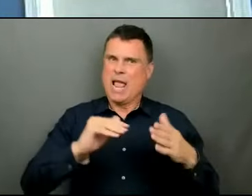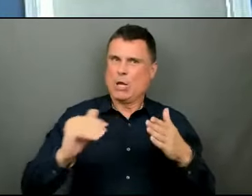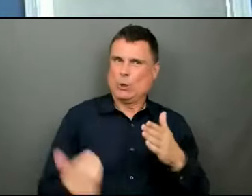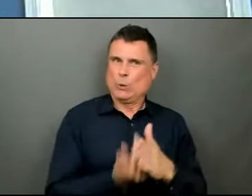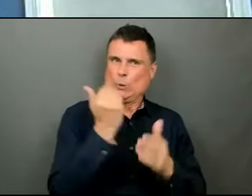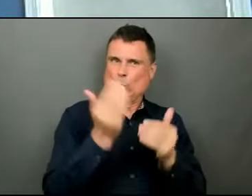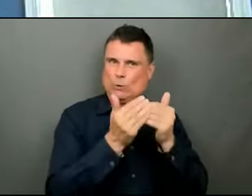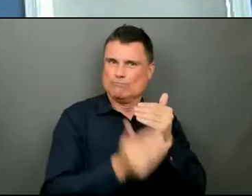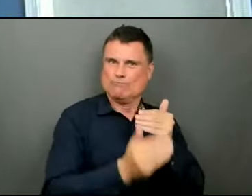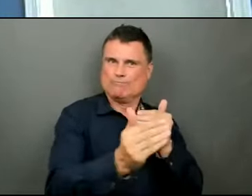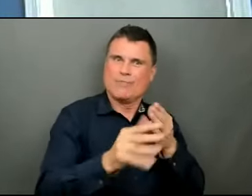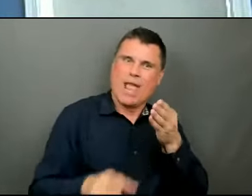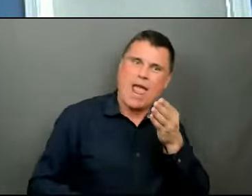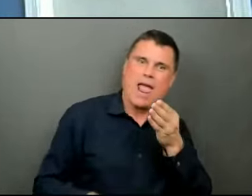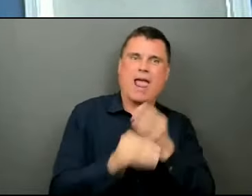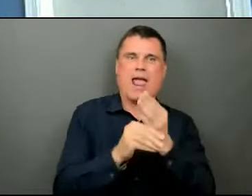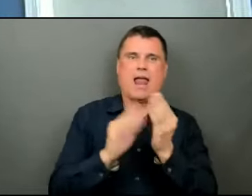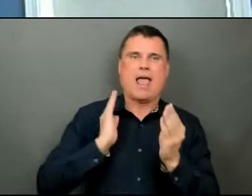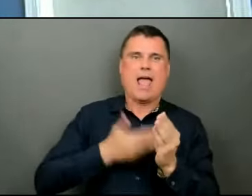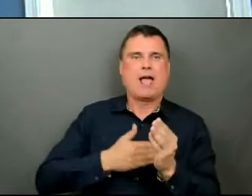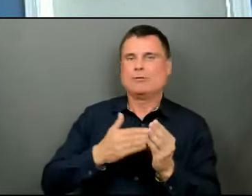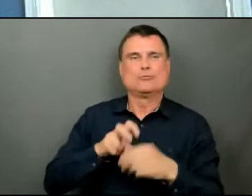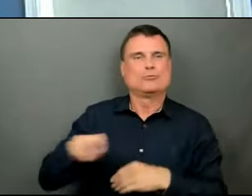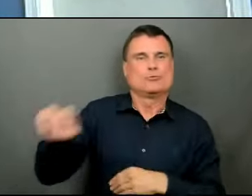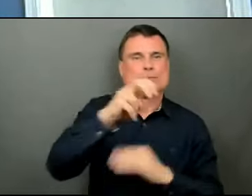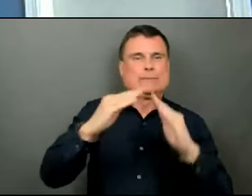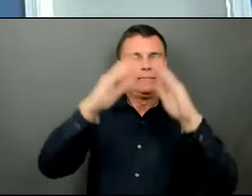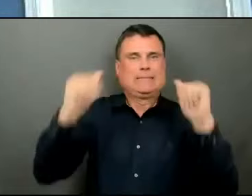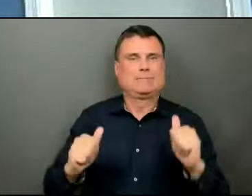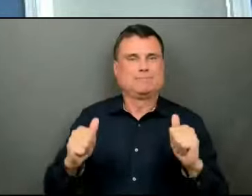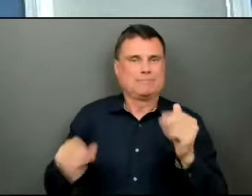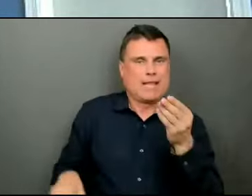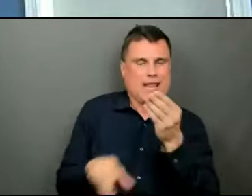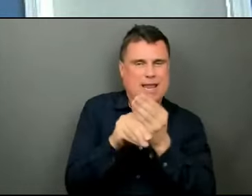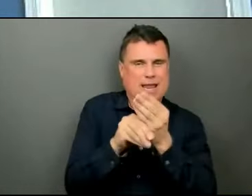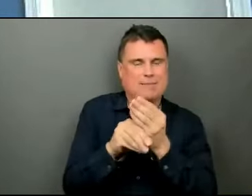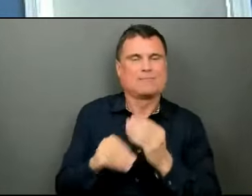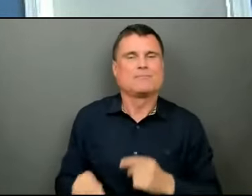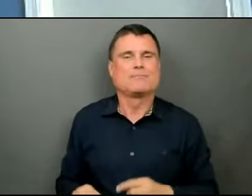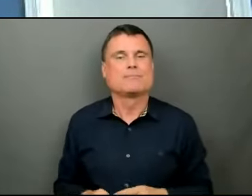network. I would like to begin by acknowledging by name the 10